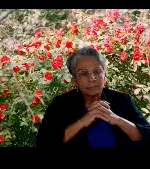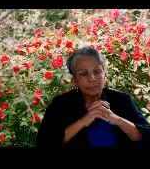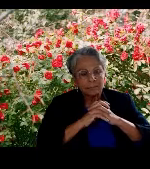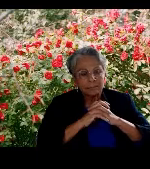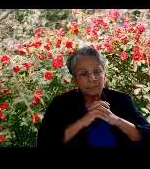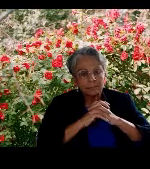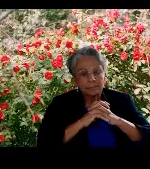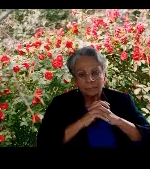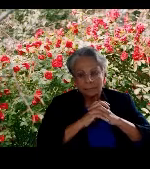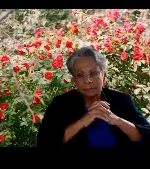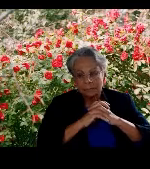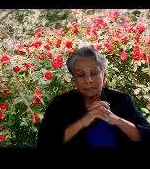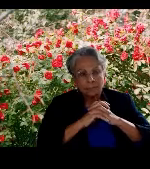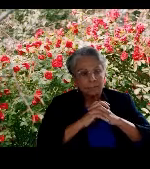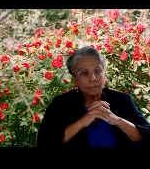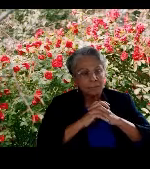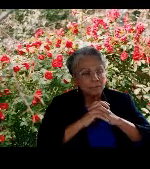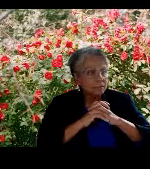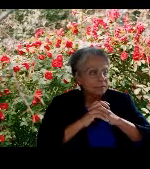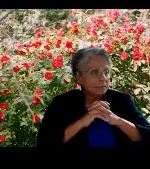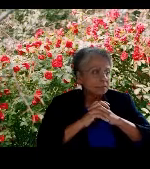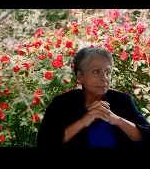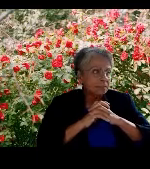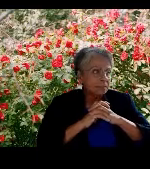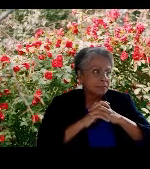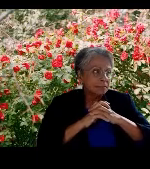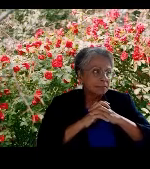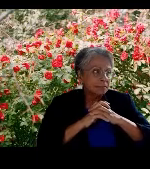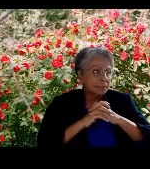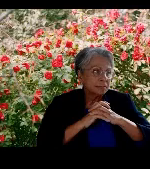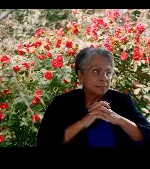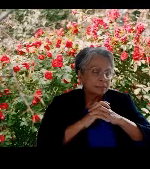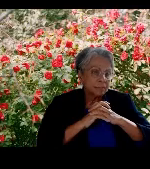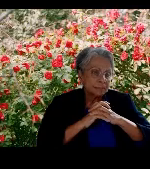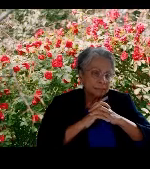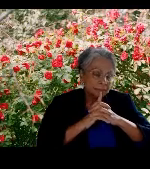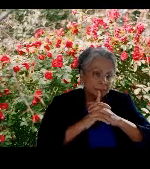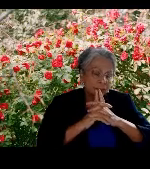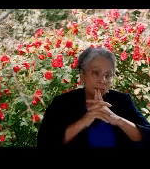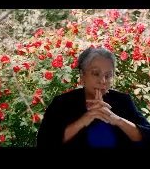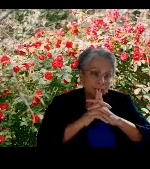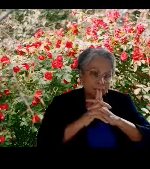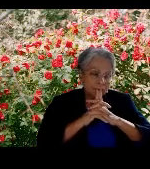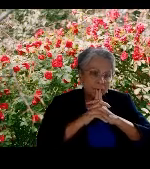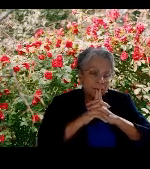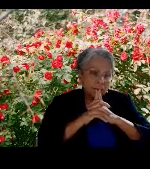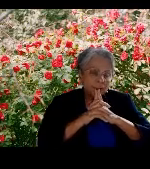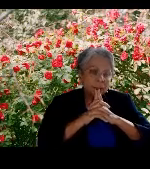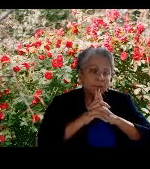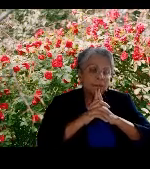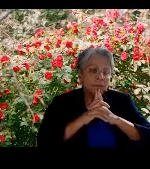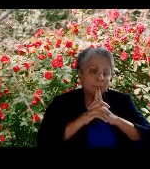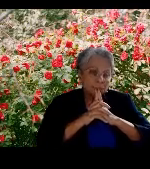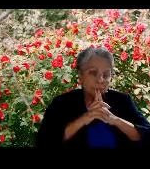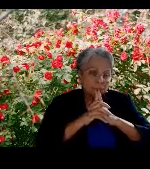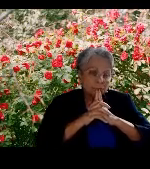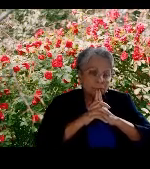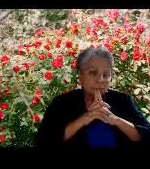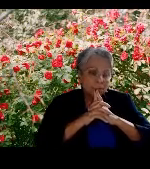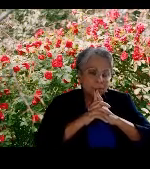So that's kind of what we've built, and we deliver that across the UK and Ireland. We are working on